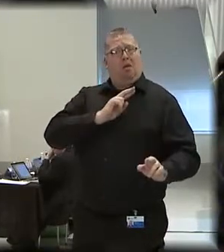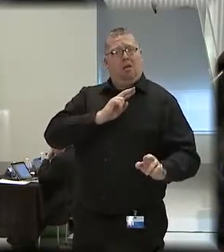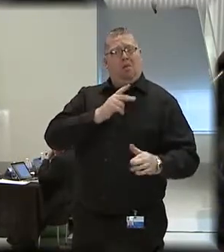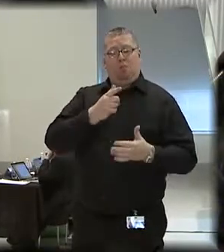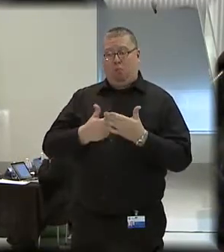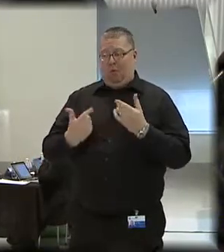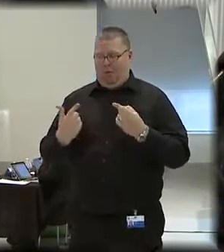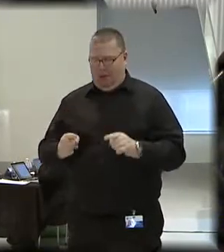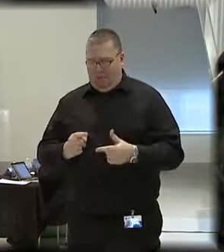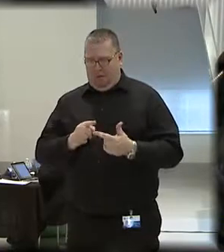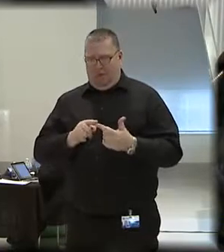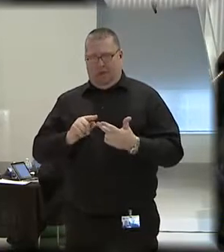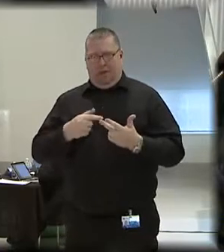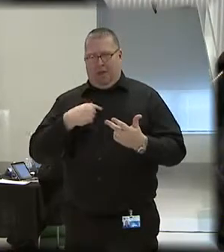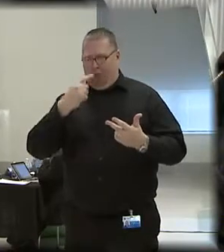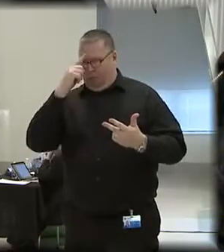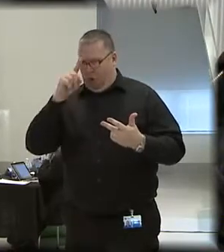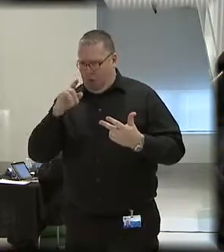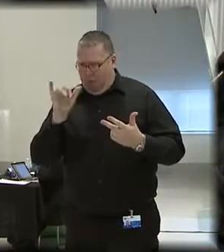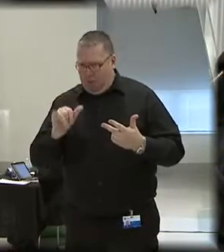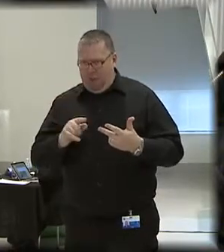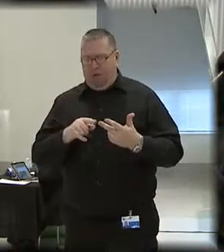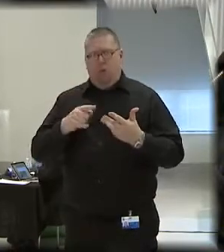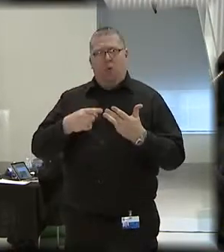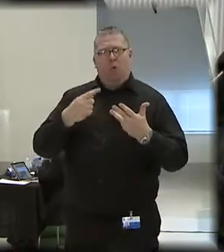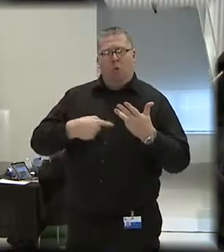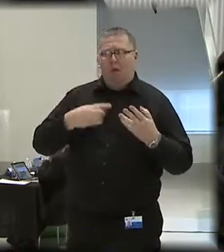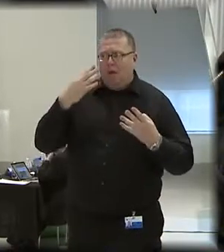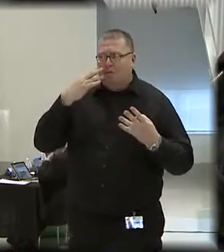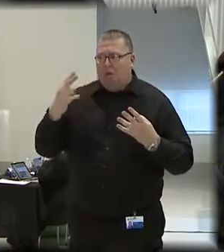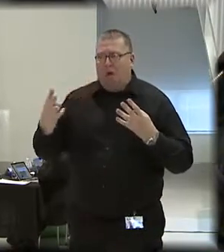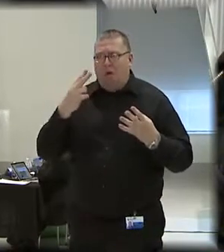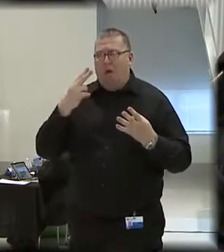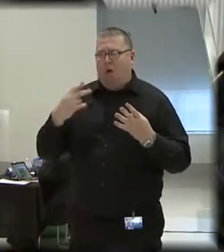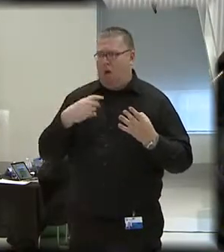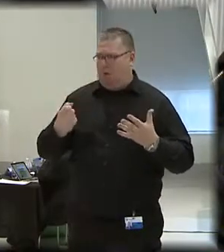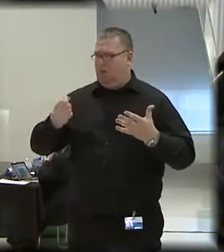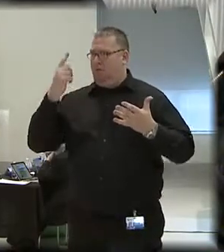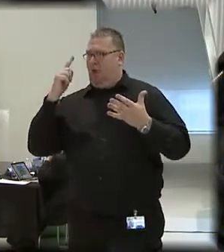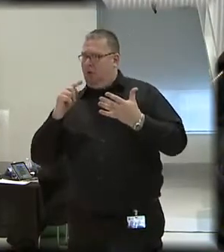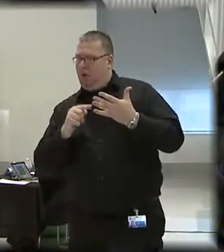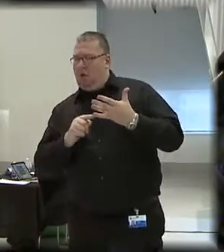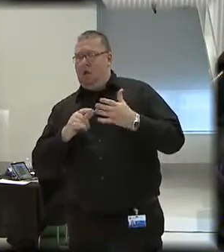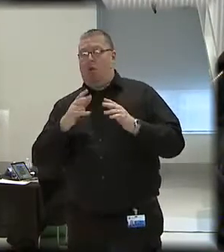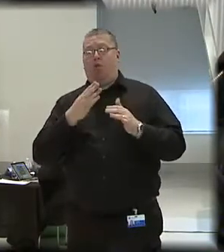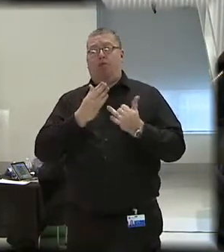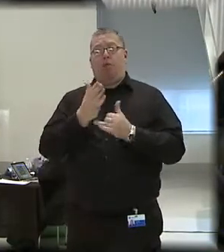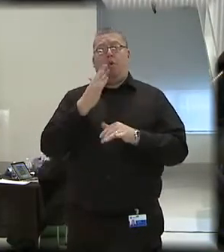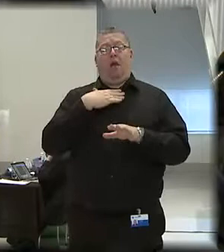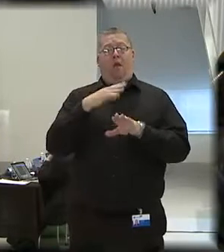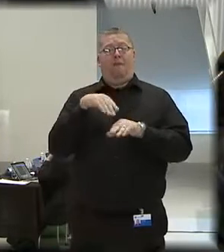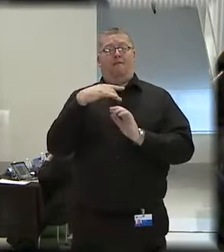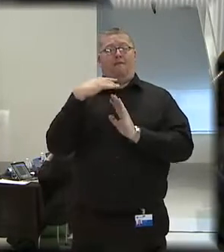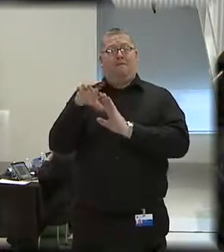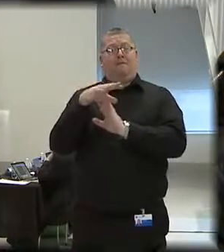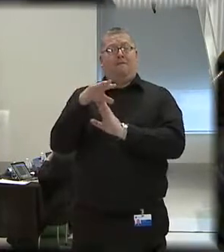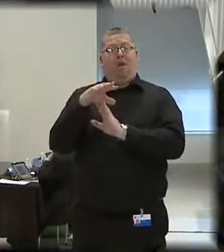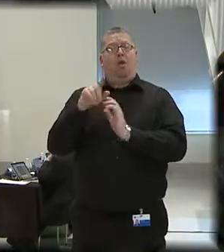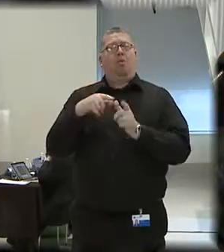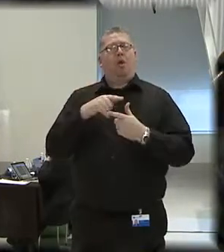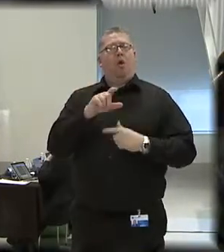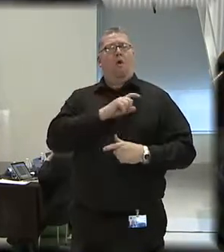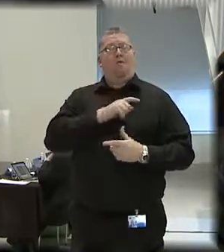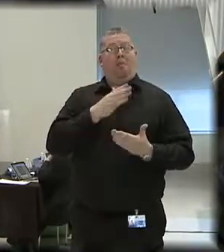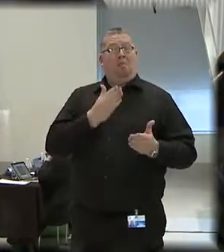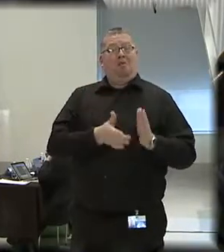and how I thought about this, what I saw, how I interpret it. Sometimes with videos you can look at things and the officer may be